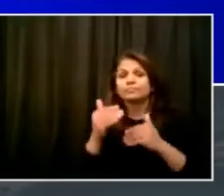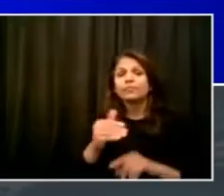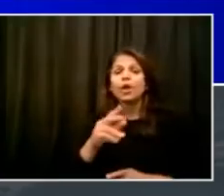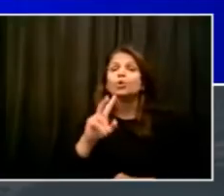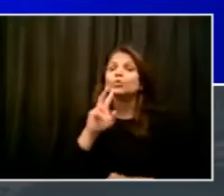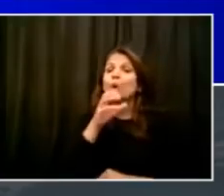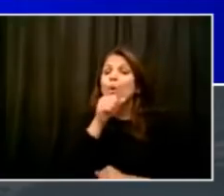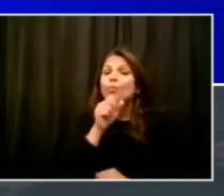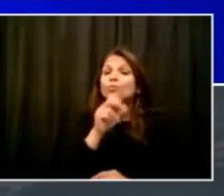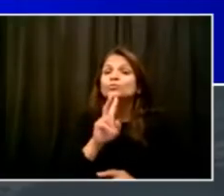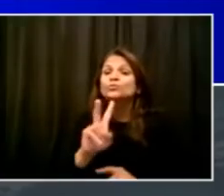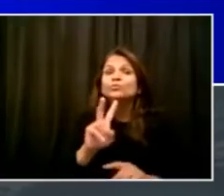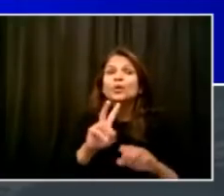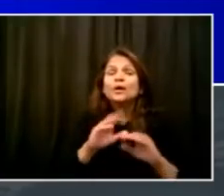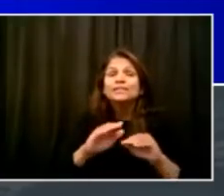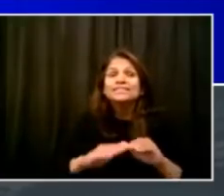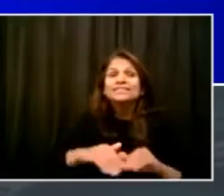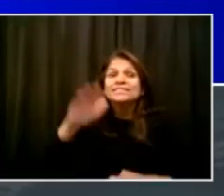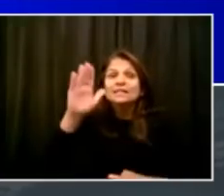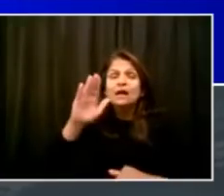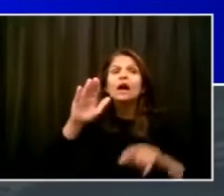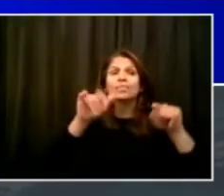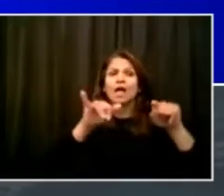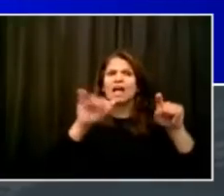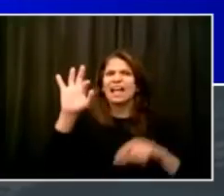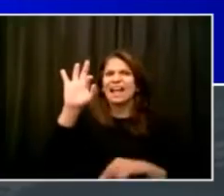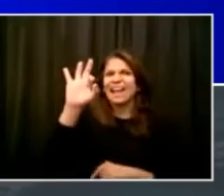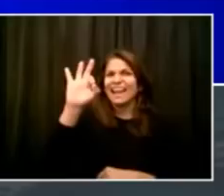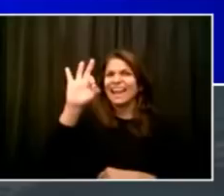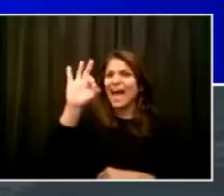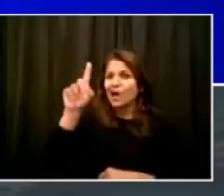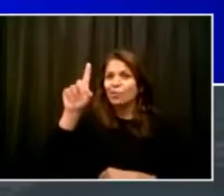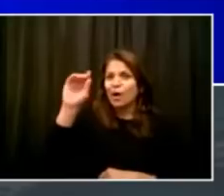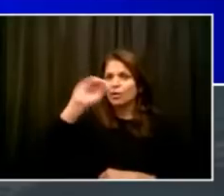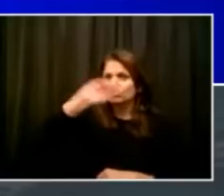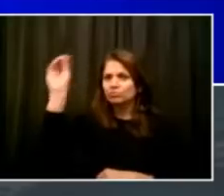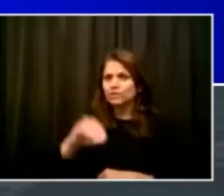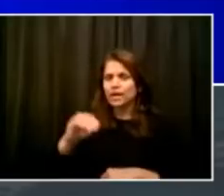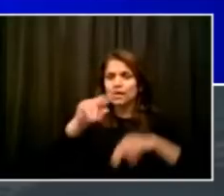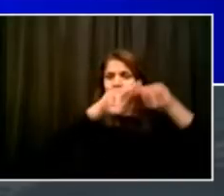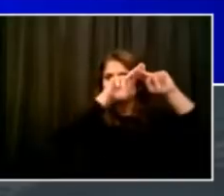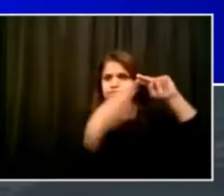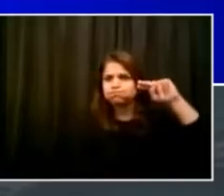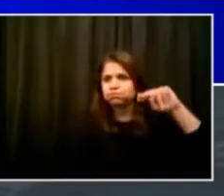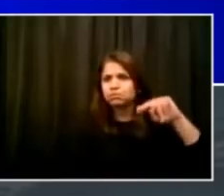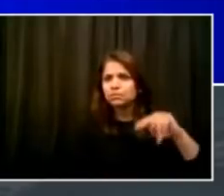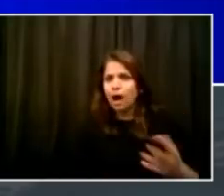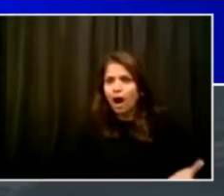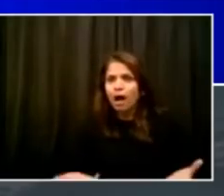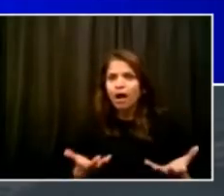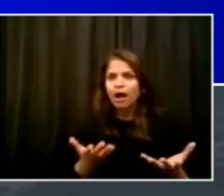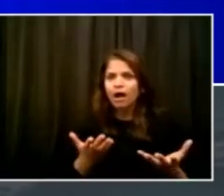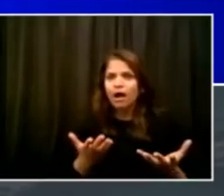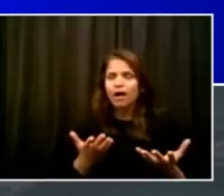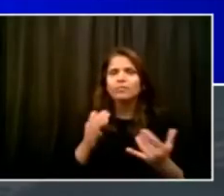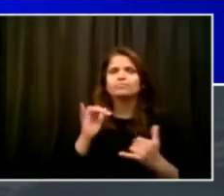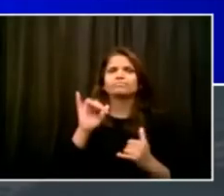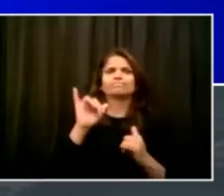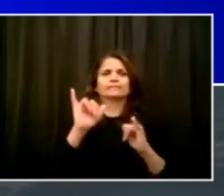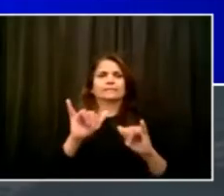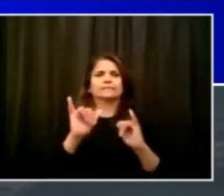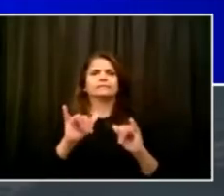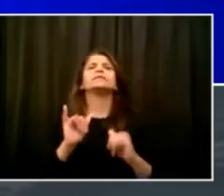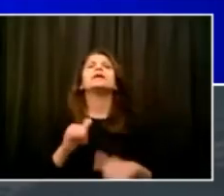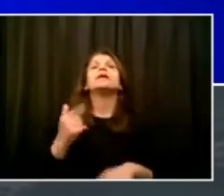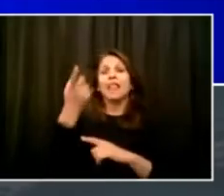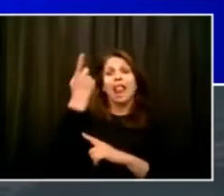I'll give you a comparison. The same 6-week period of time last year, 2019, almost 400,000